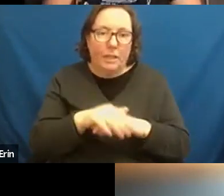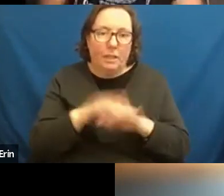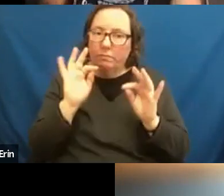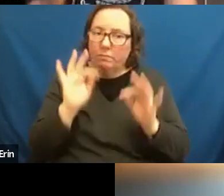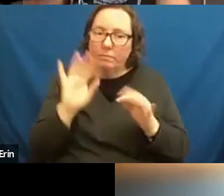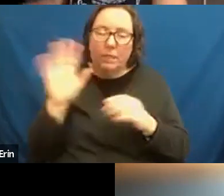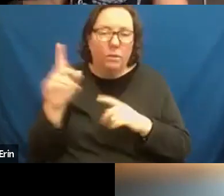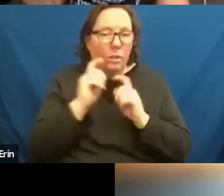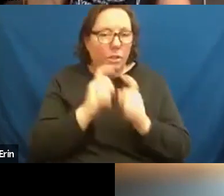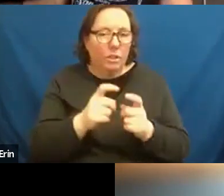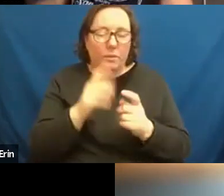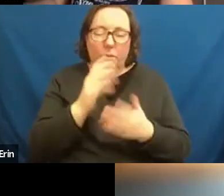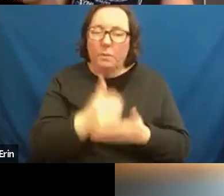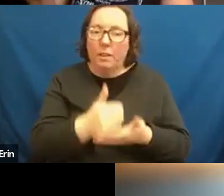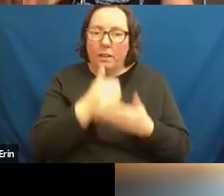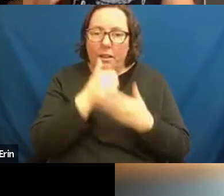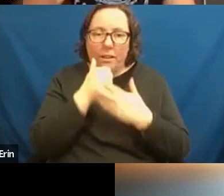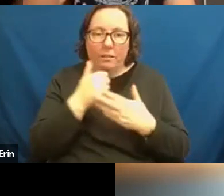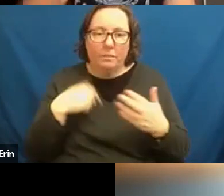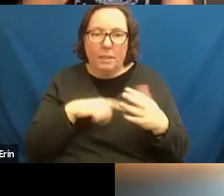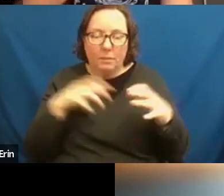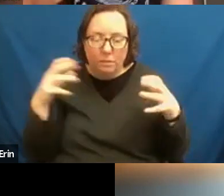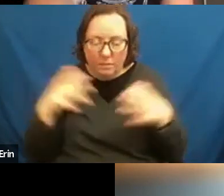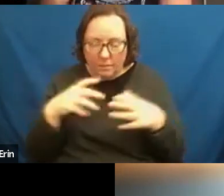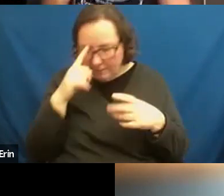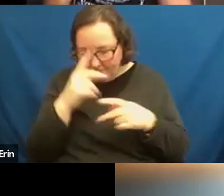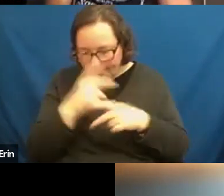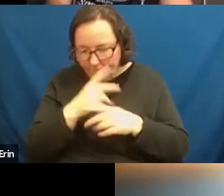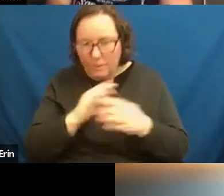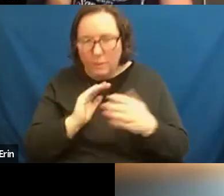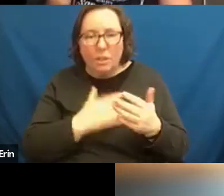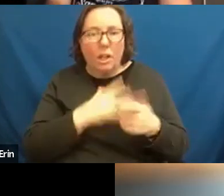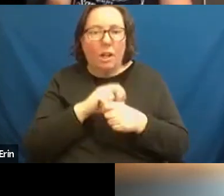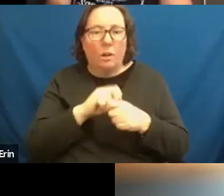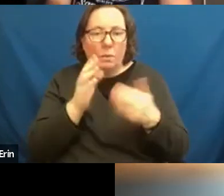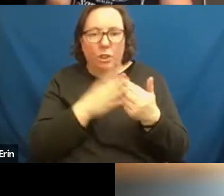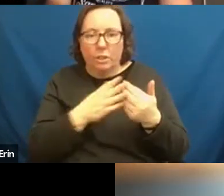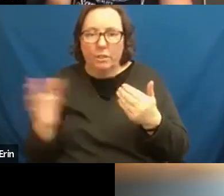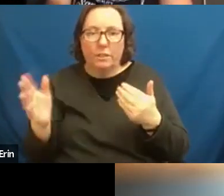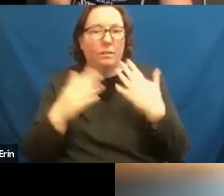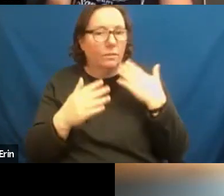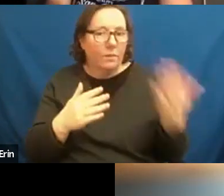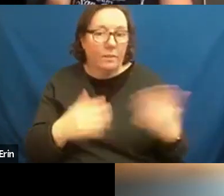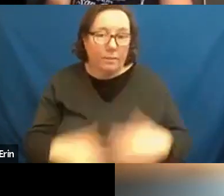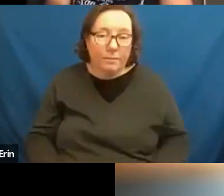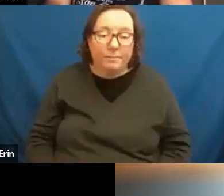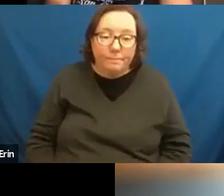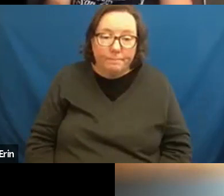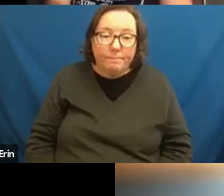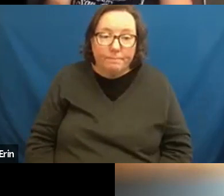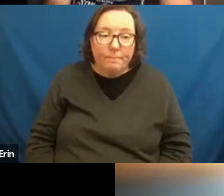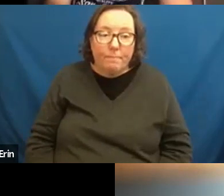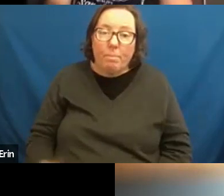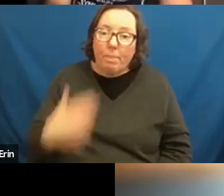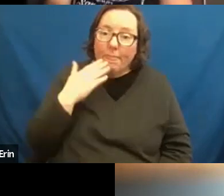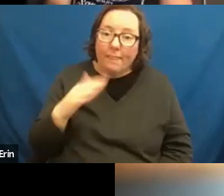Your contribution will certainly help to inform the work that lies ahead for us. So thank you. Thank